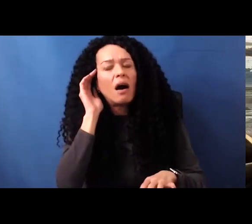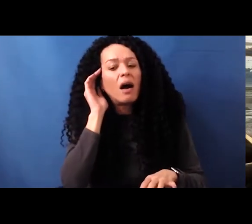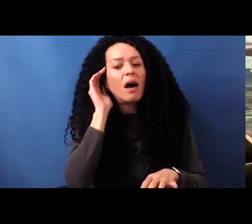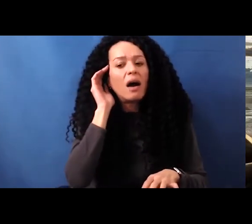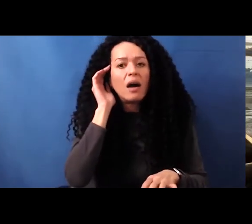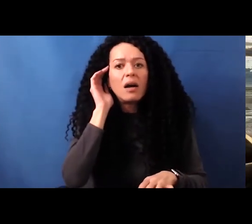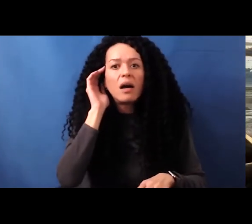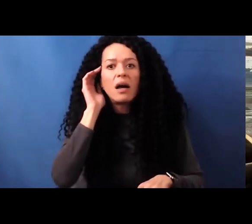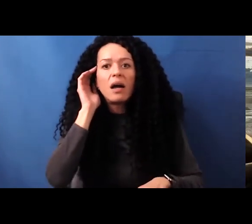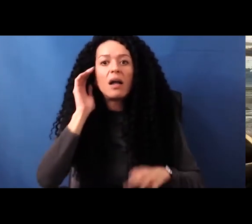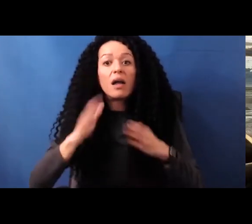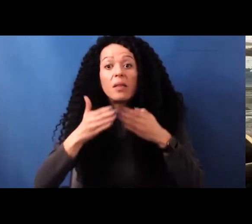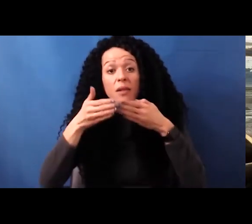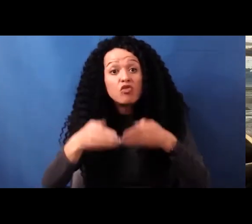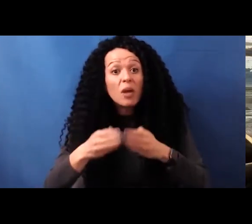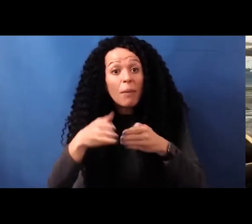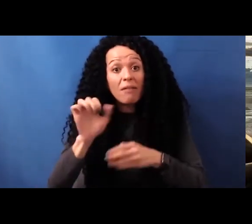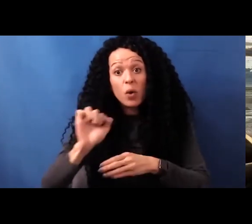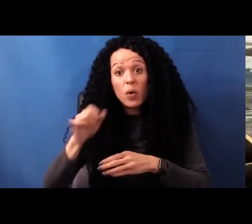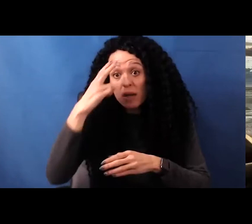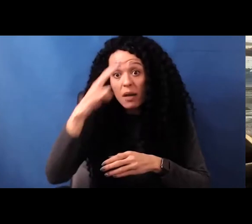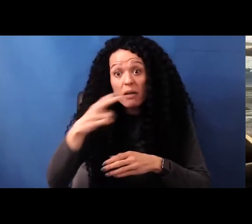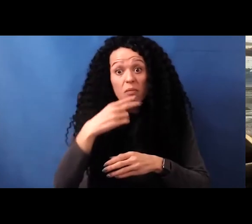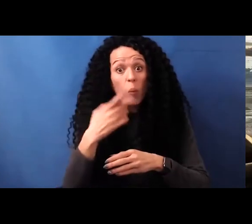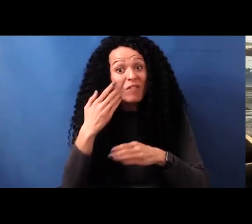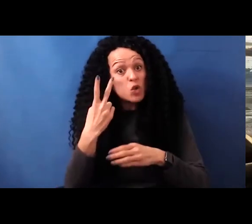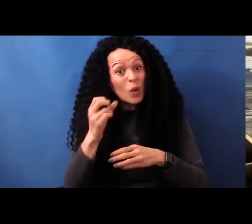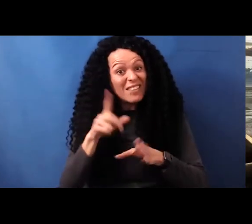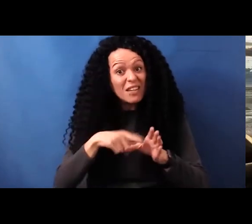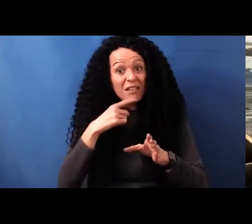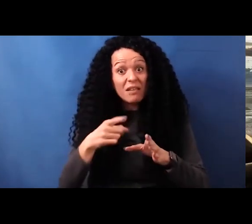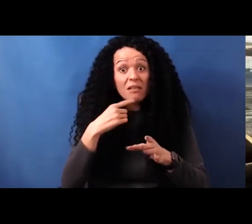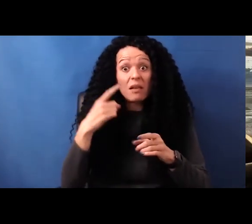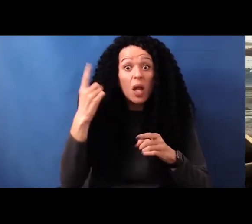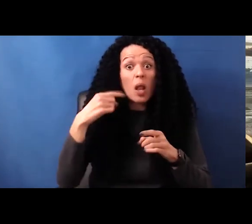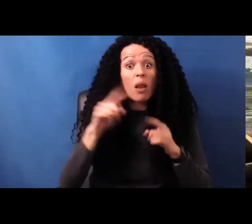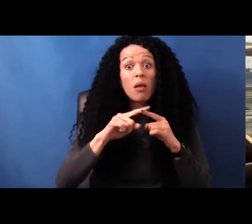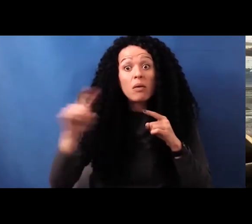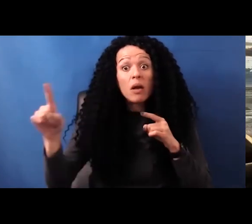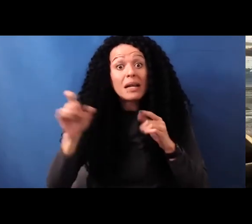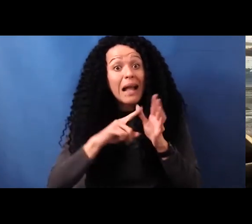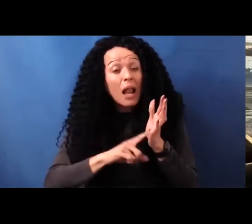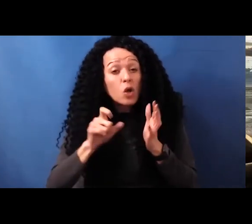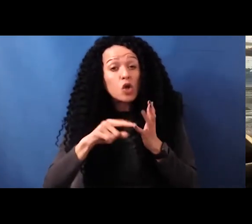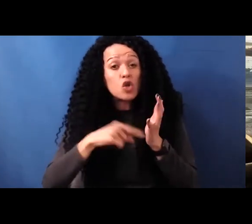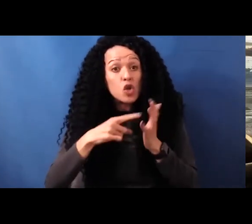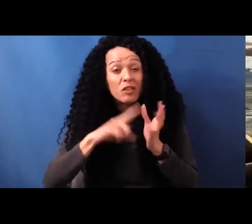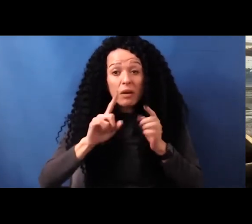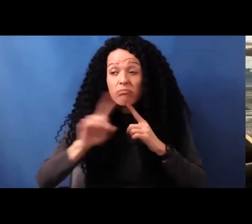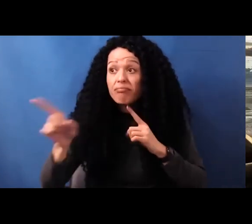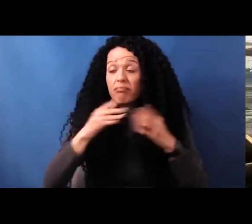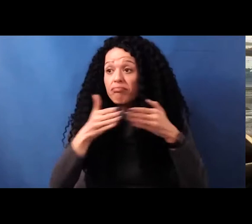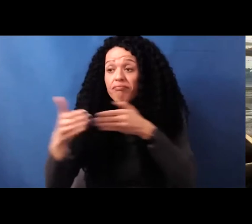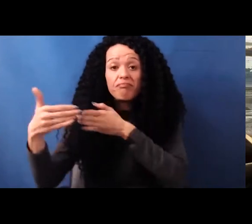screel. The ship carrying her name worked 20 years between London, Canton and Calcutta before it was